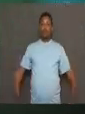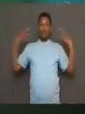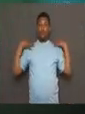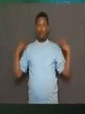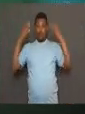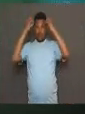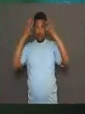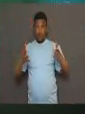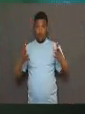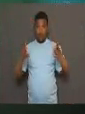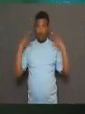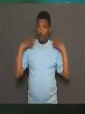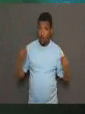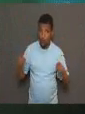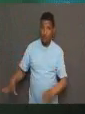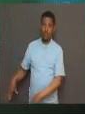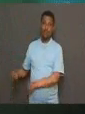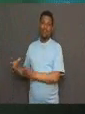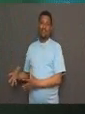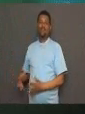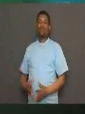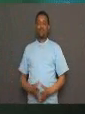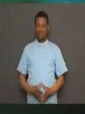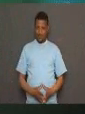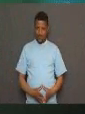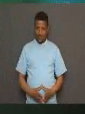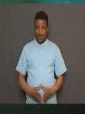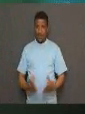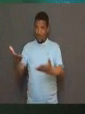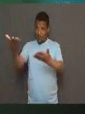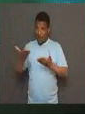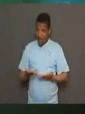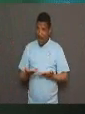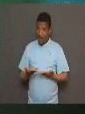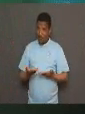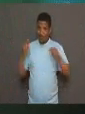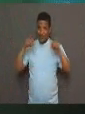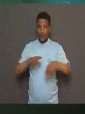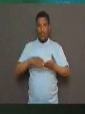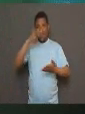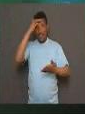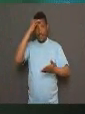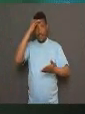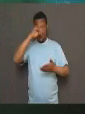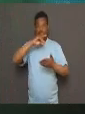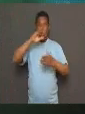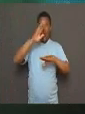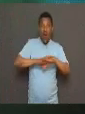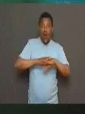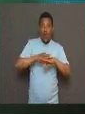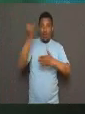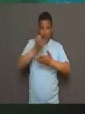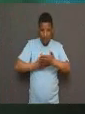Hello, teacher. Hello, students. Welcome to today's lesson on